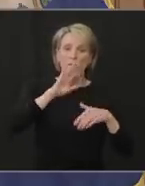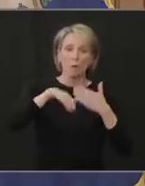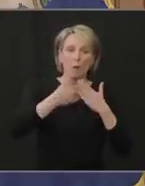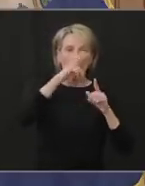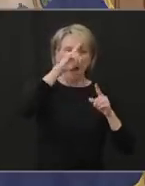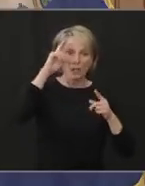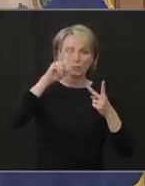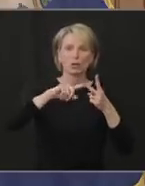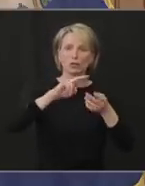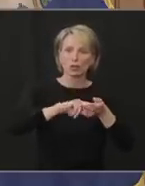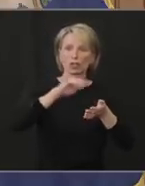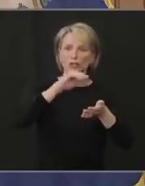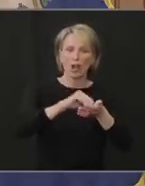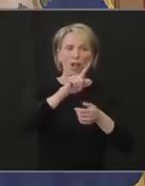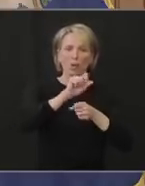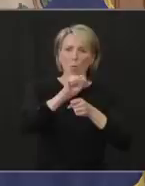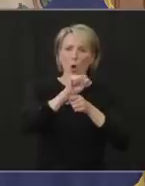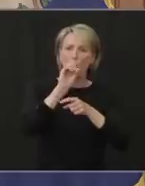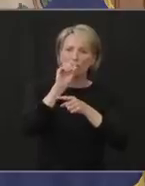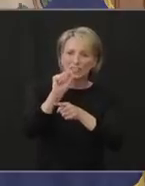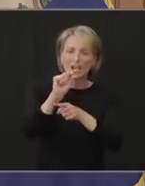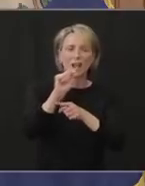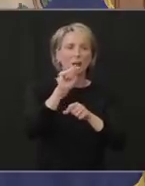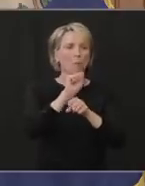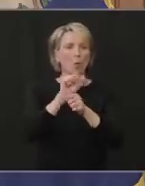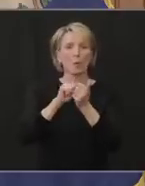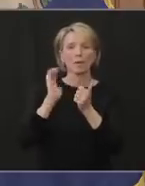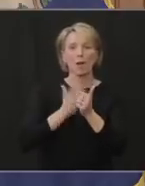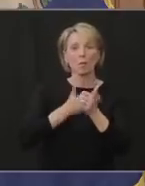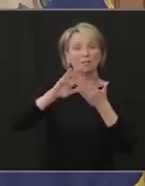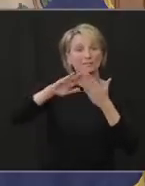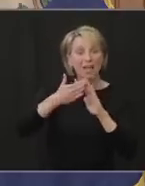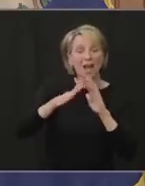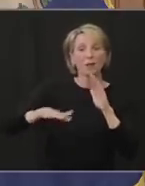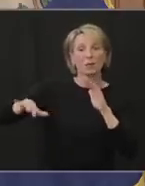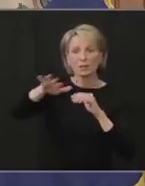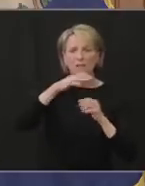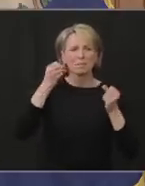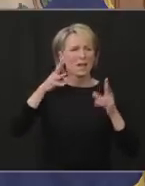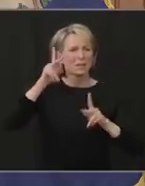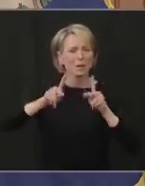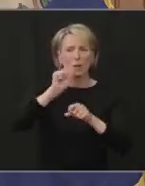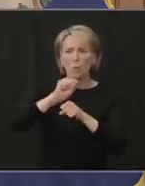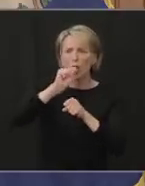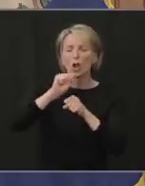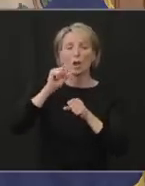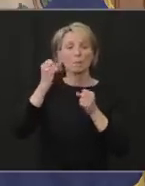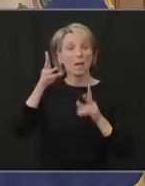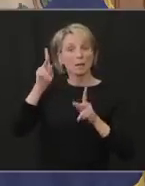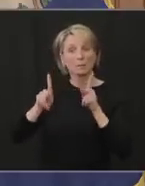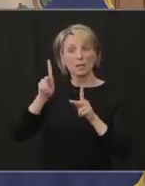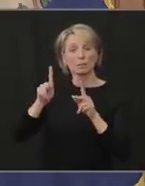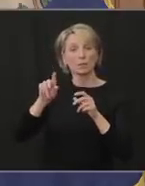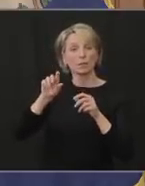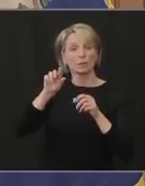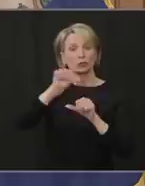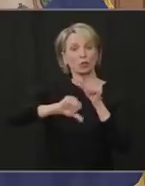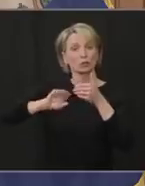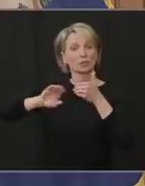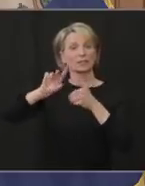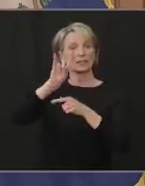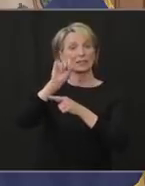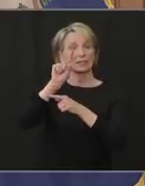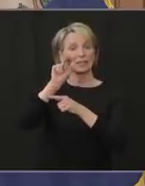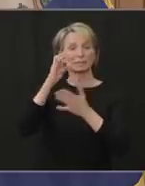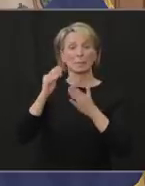the heroes, working with our first selectmen, working with our mayors, people stepping up, the social distancing. Maybe people didn't take it quite as